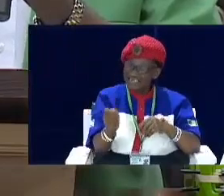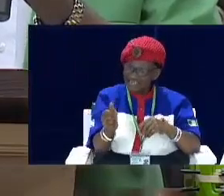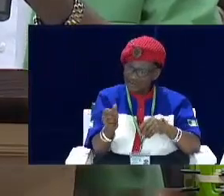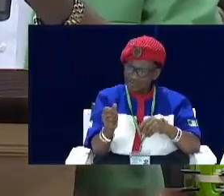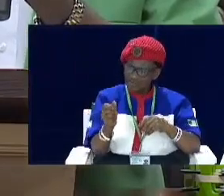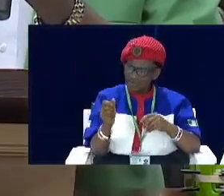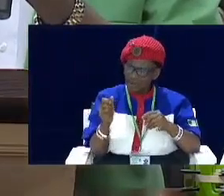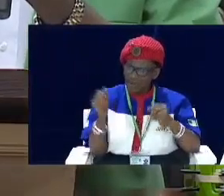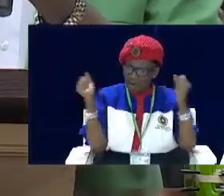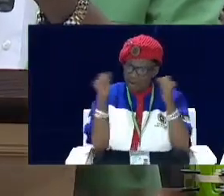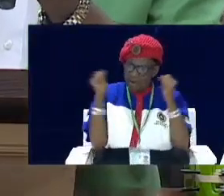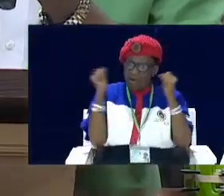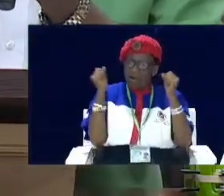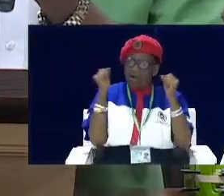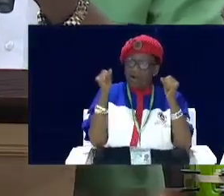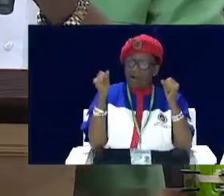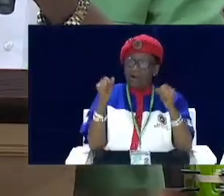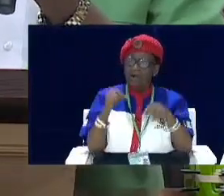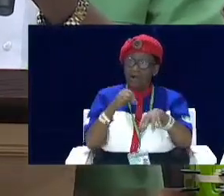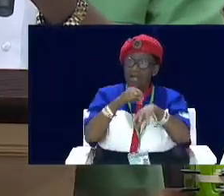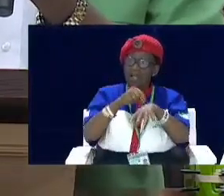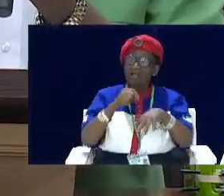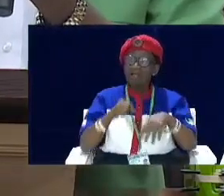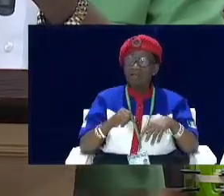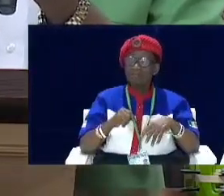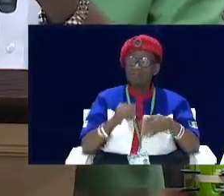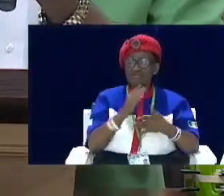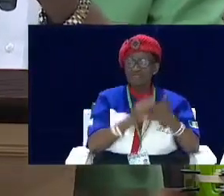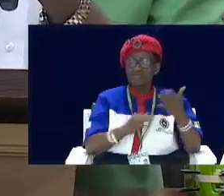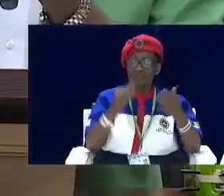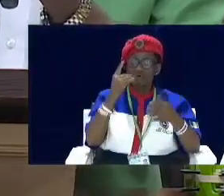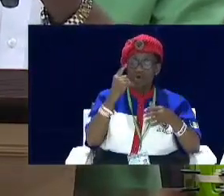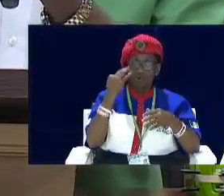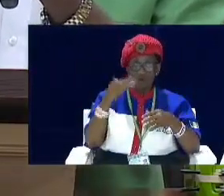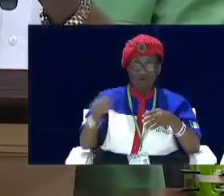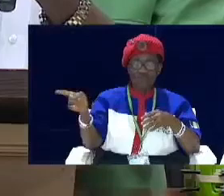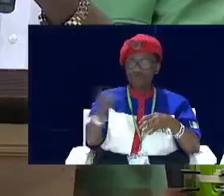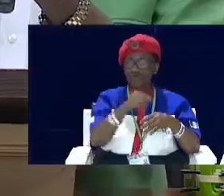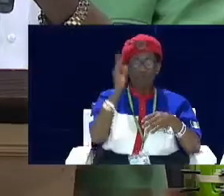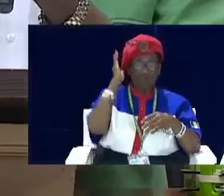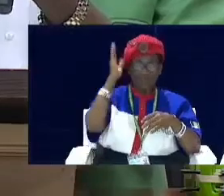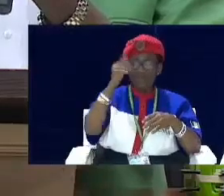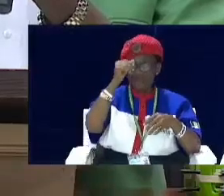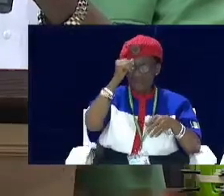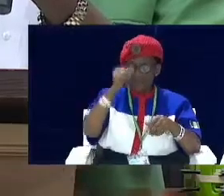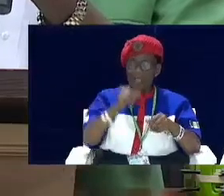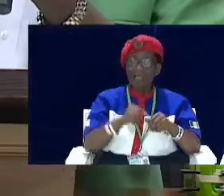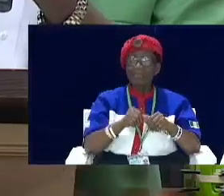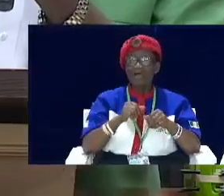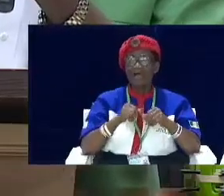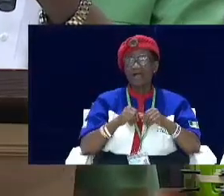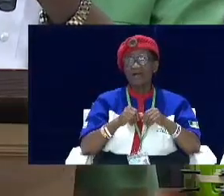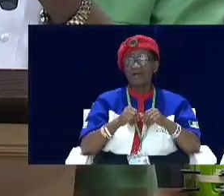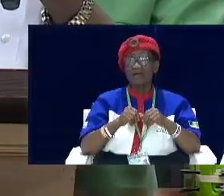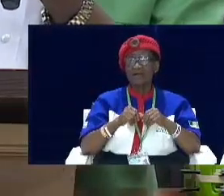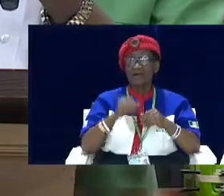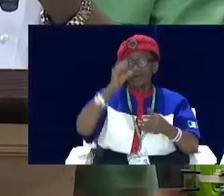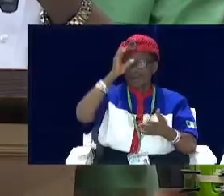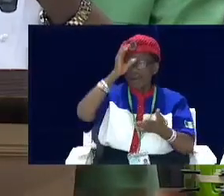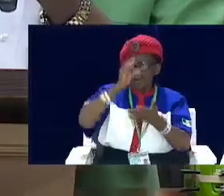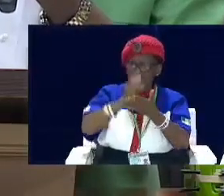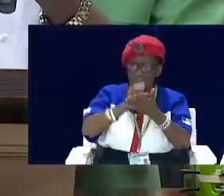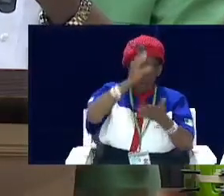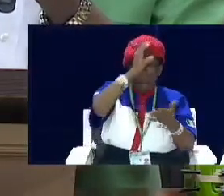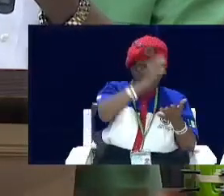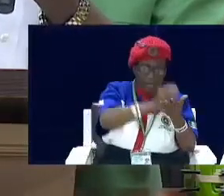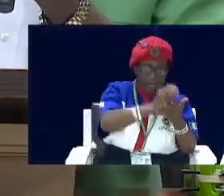ni. Some of you will remember. Opo nu yin ma ranti. Pictures hung on